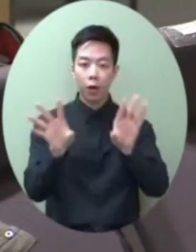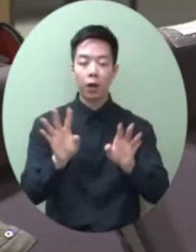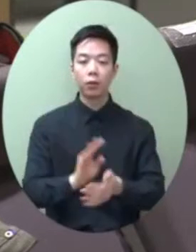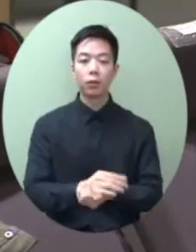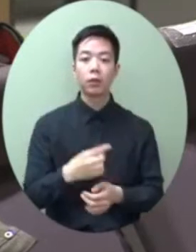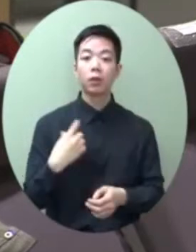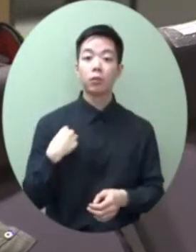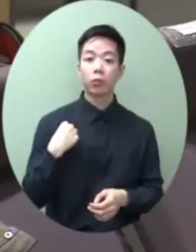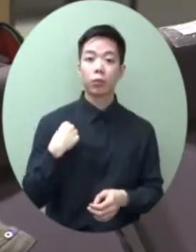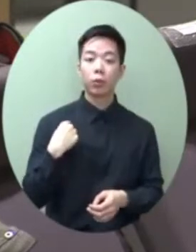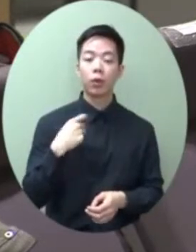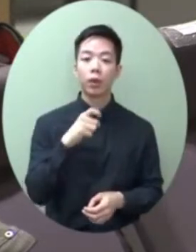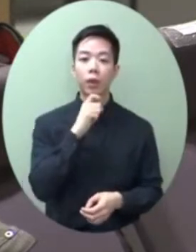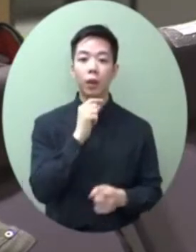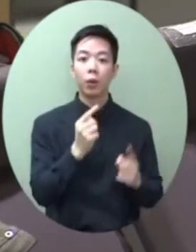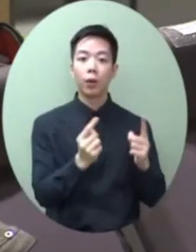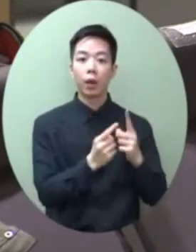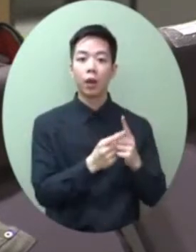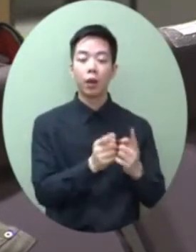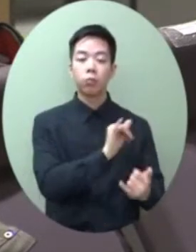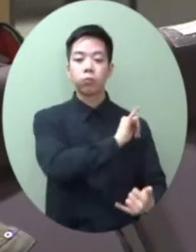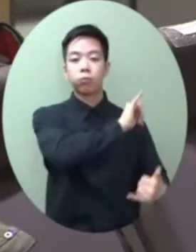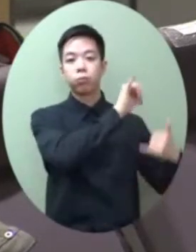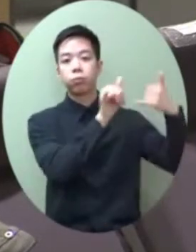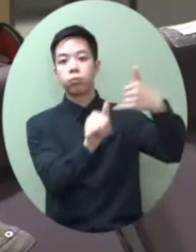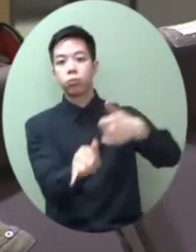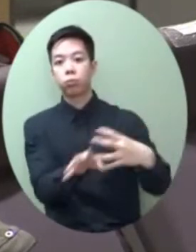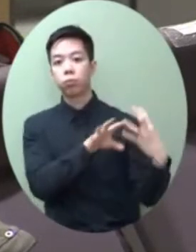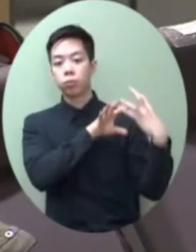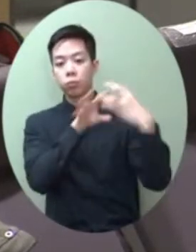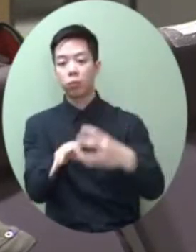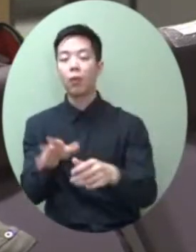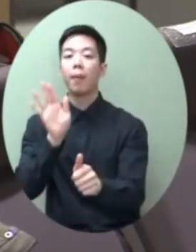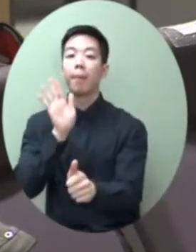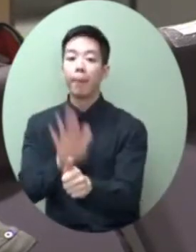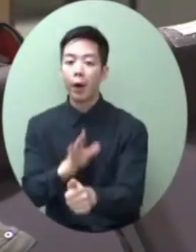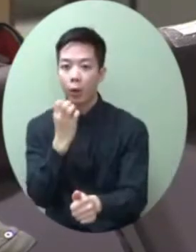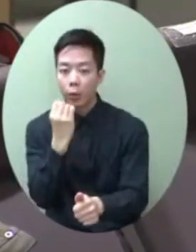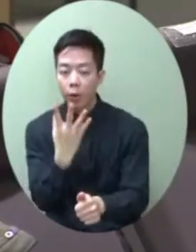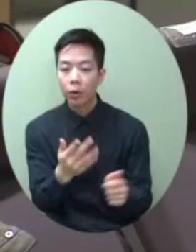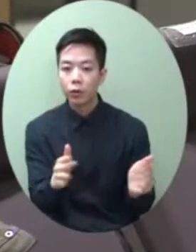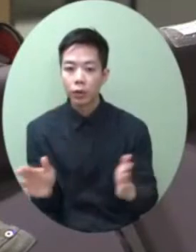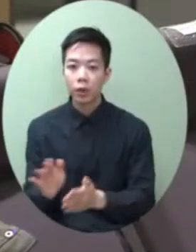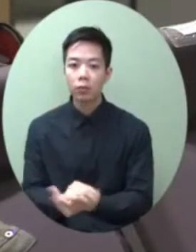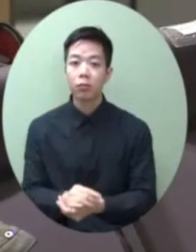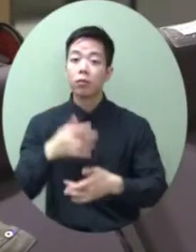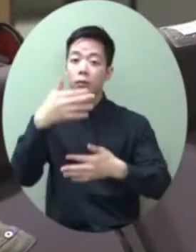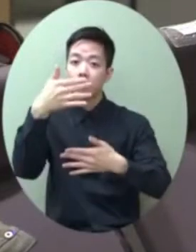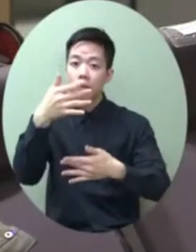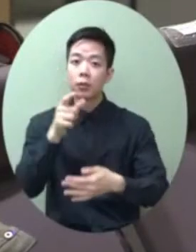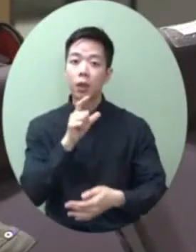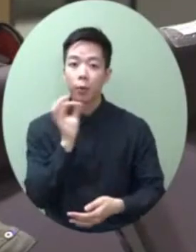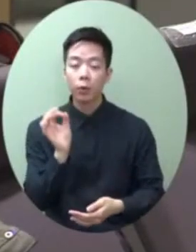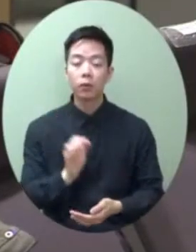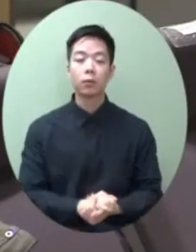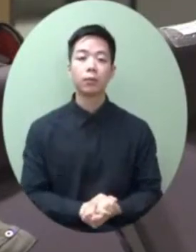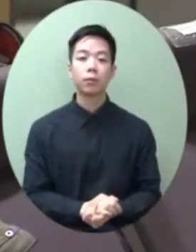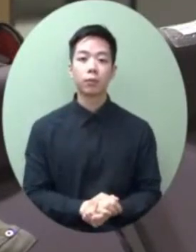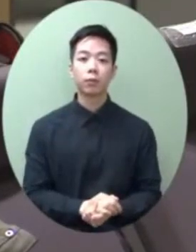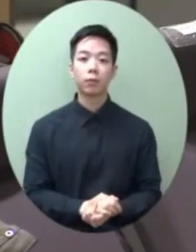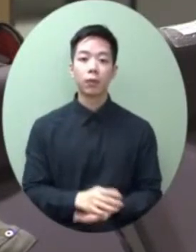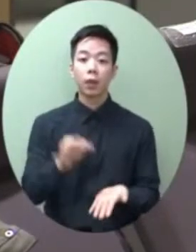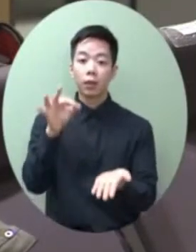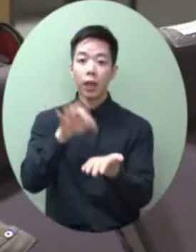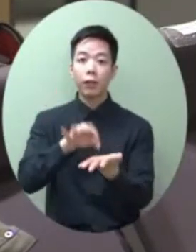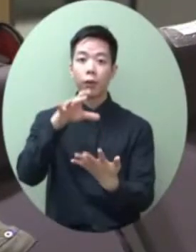Macau Affairs Office announced that they would help build isolation facilities in